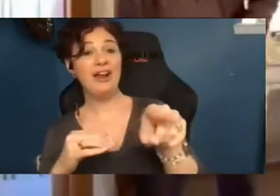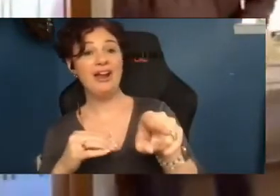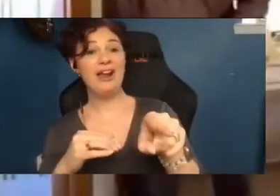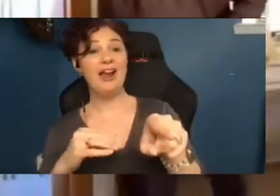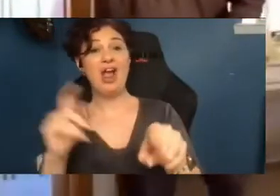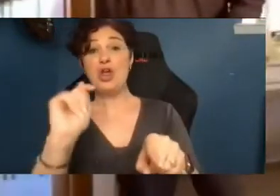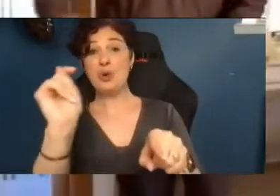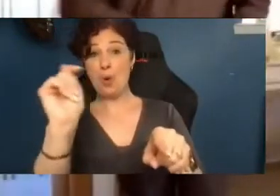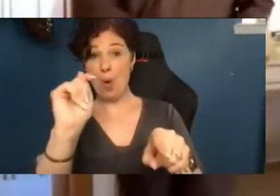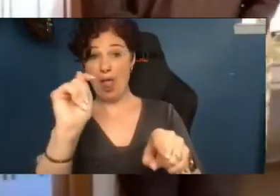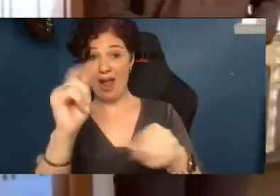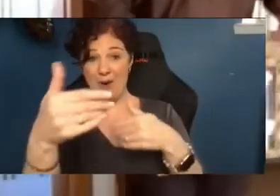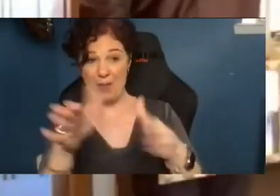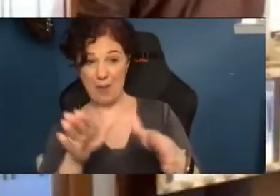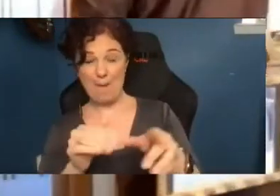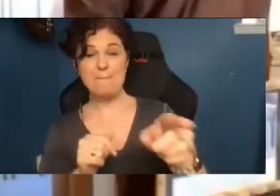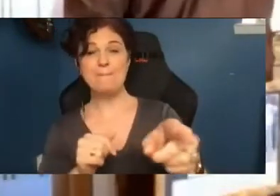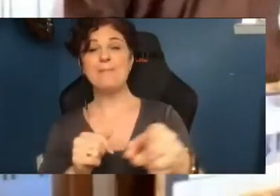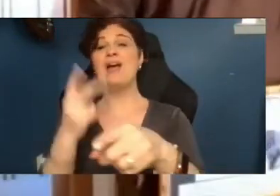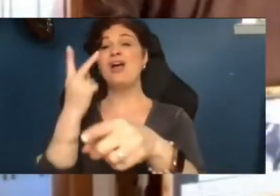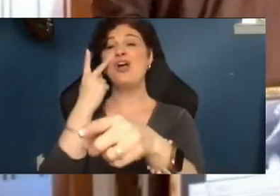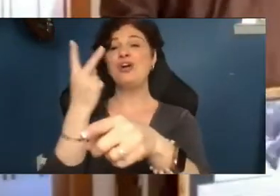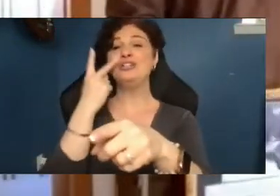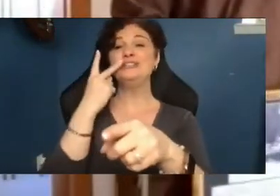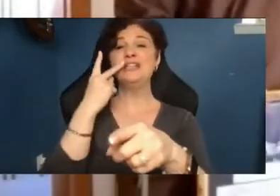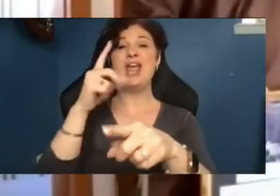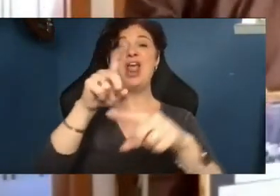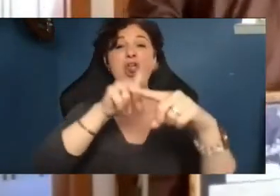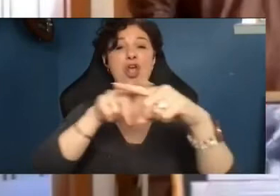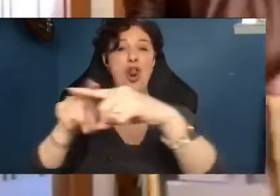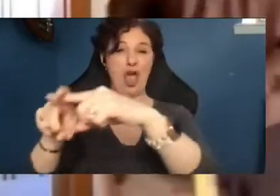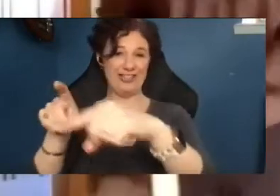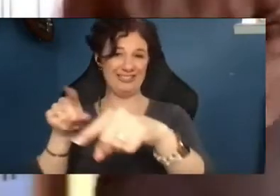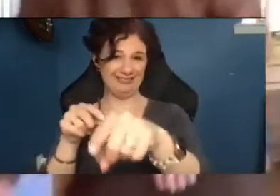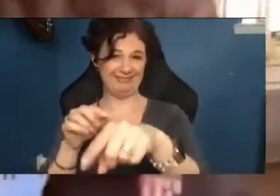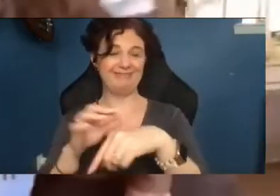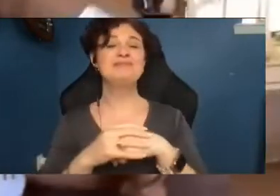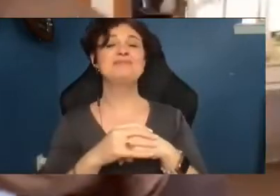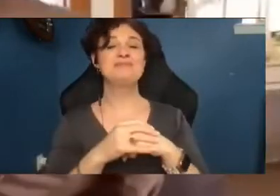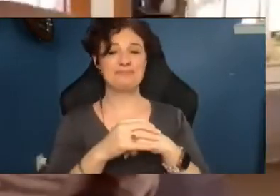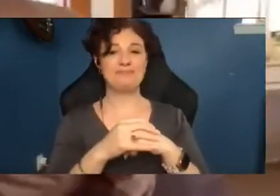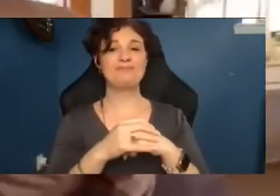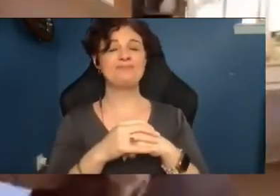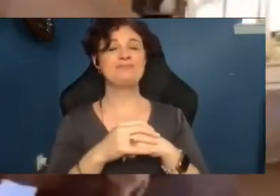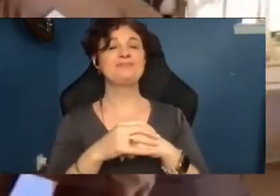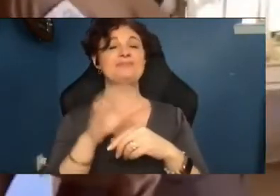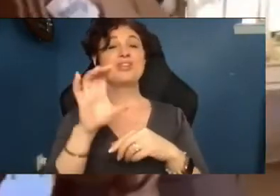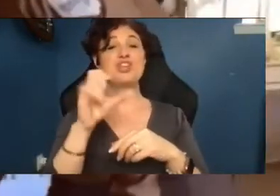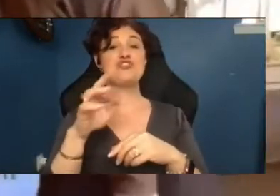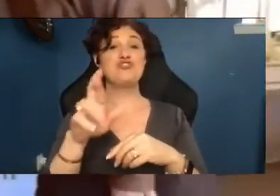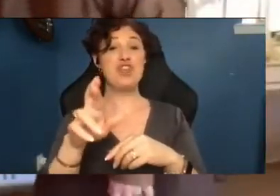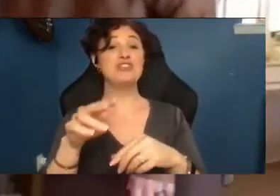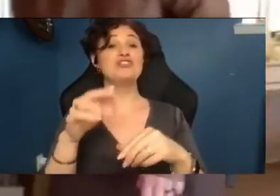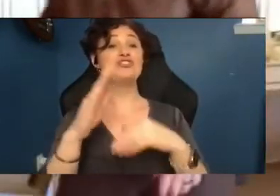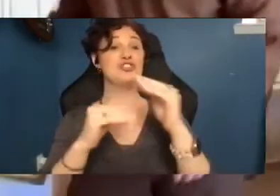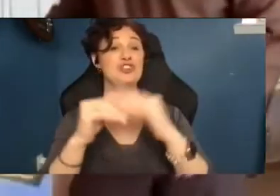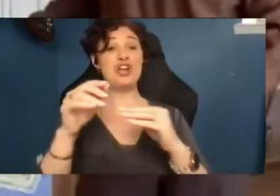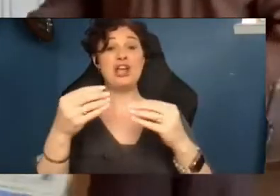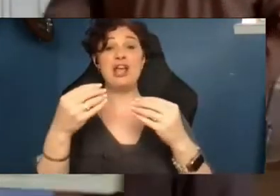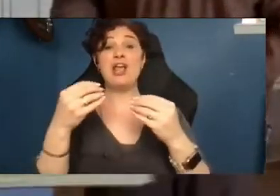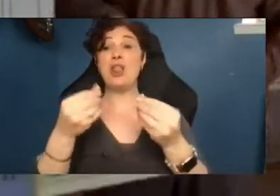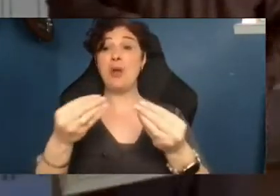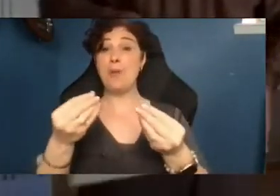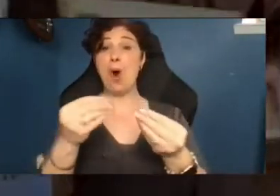the toilet room, and then we can see the closetry right here. Chester Locke and his family outgrow the property